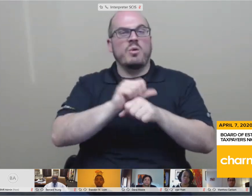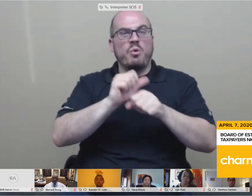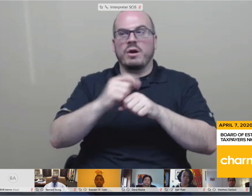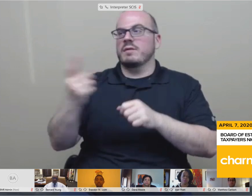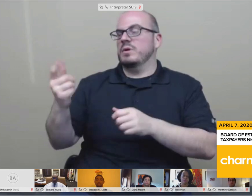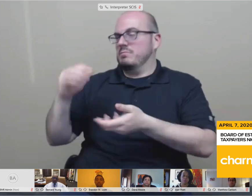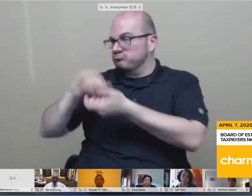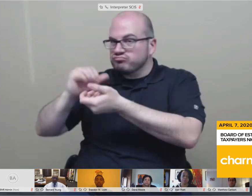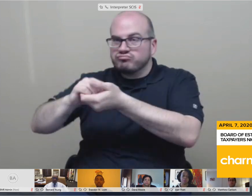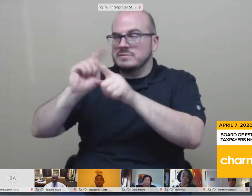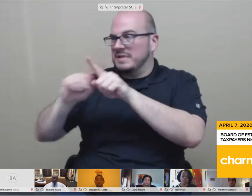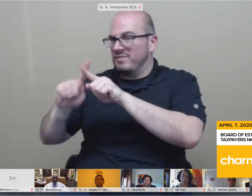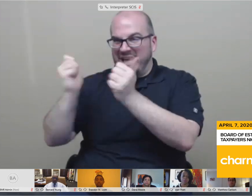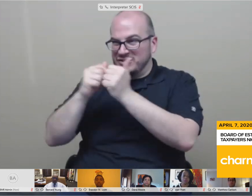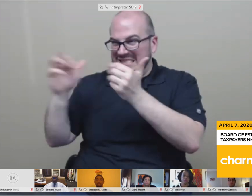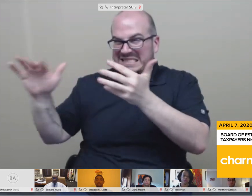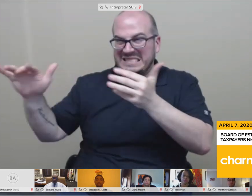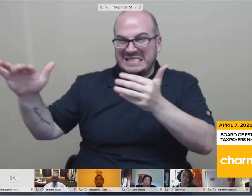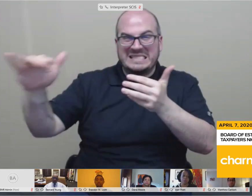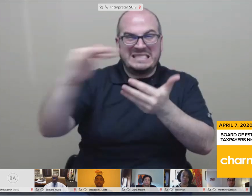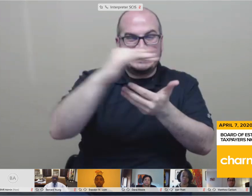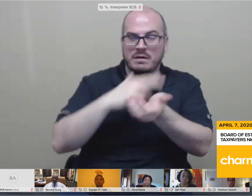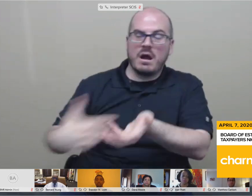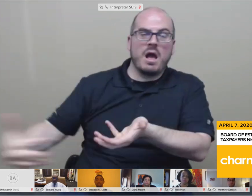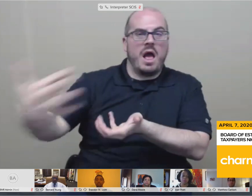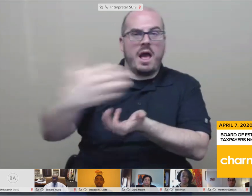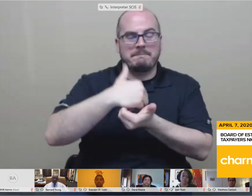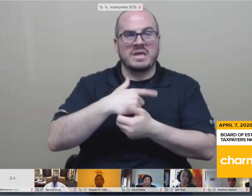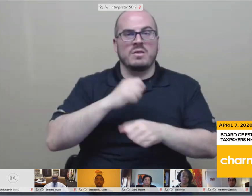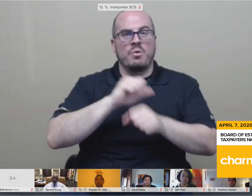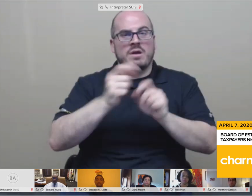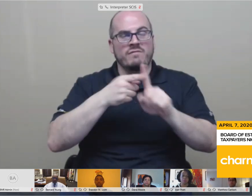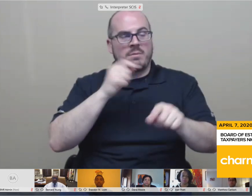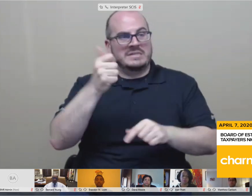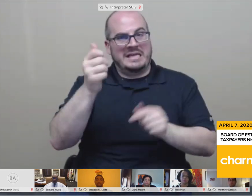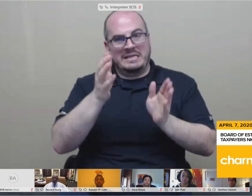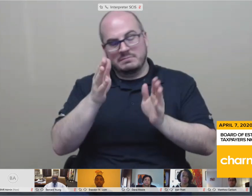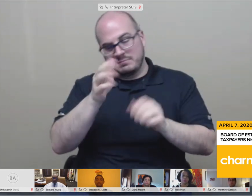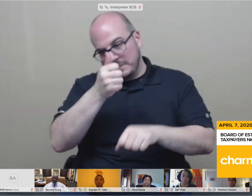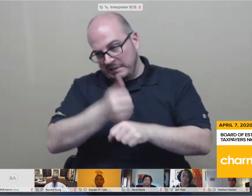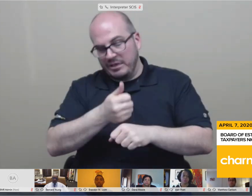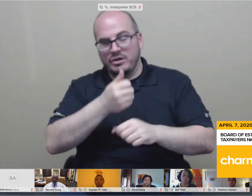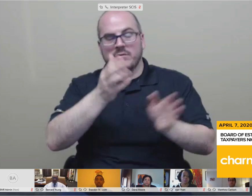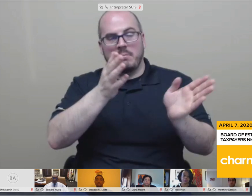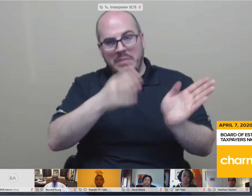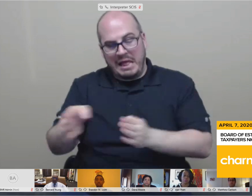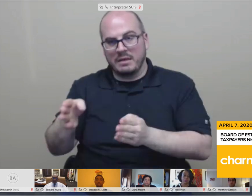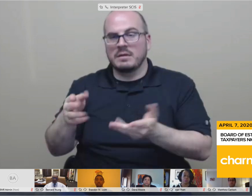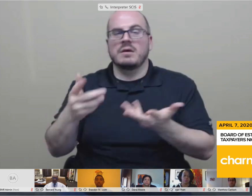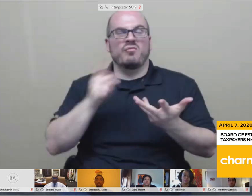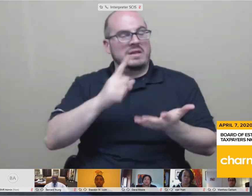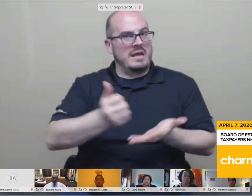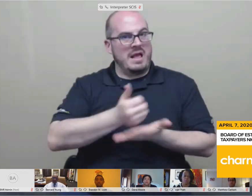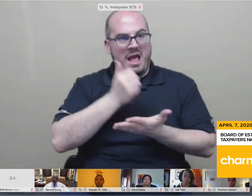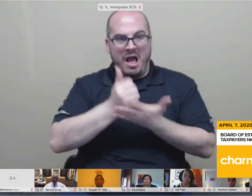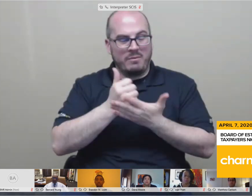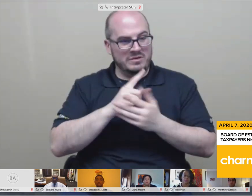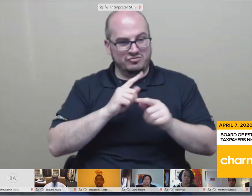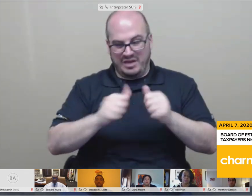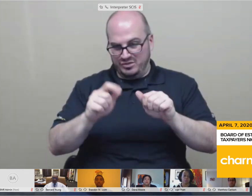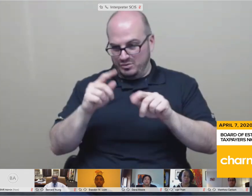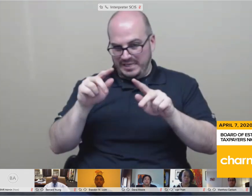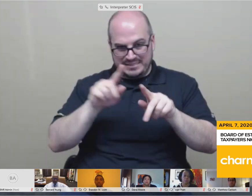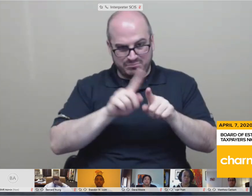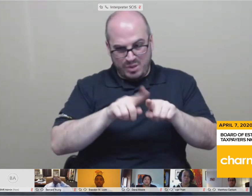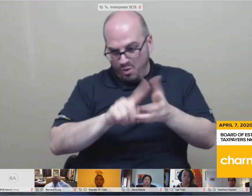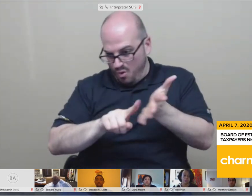happened over the course of the fall, and the work that we've been doing on the 10-year plan refresh, has been really helpful as we've looked at options to balance fiscal